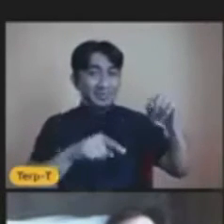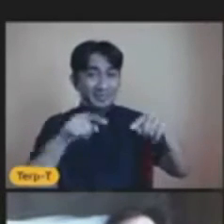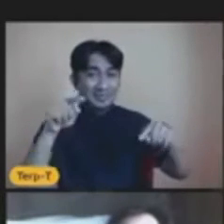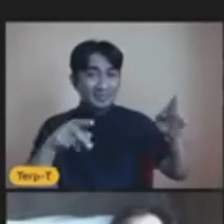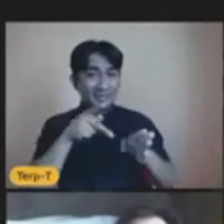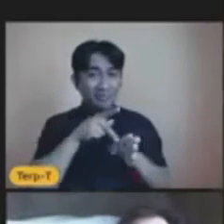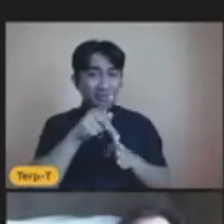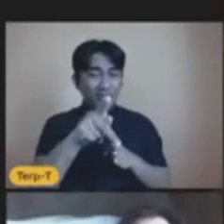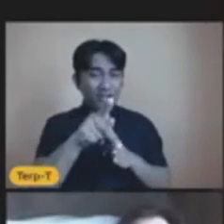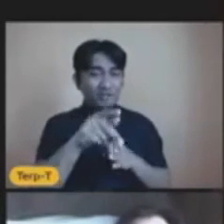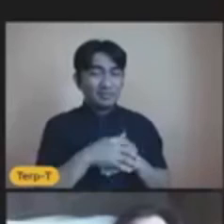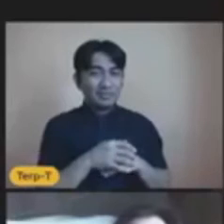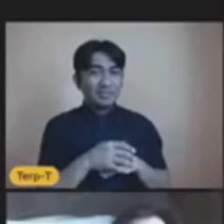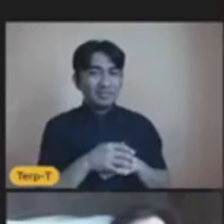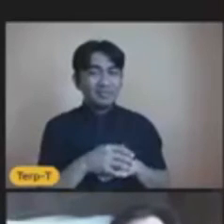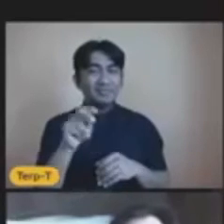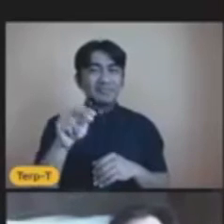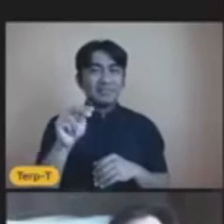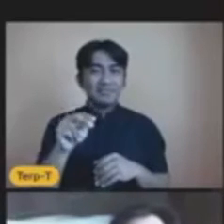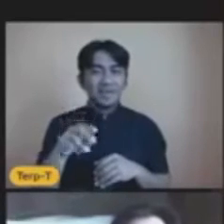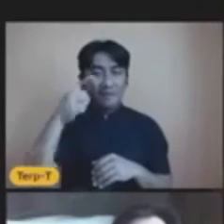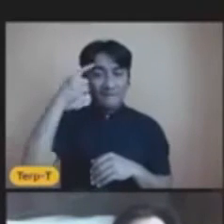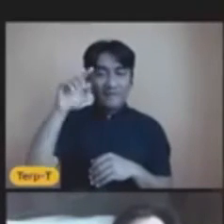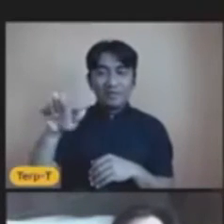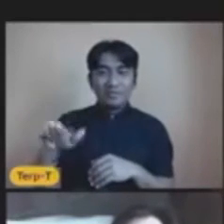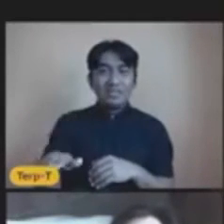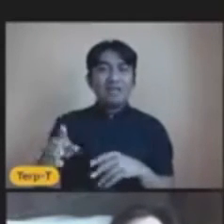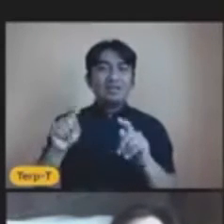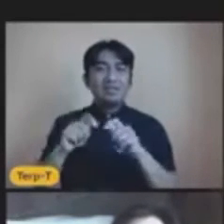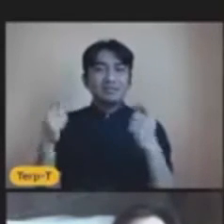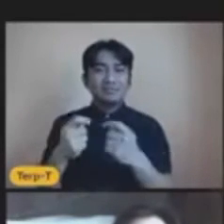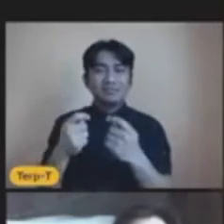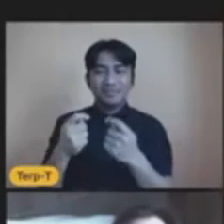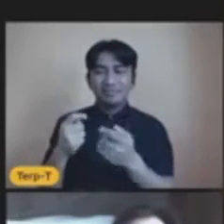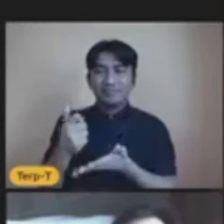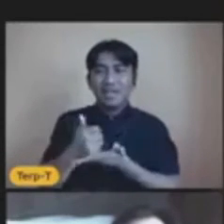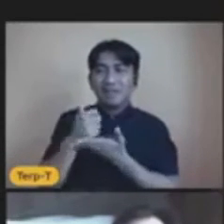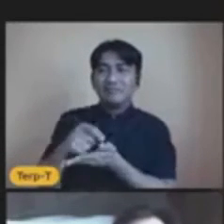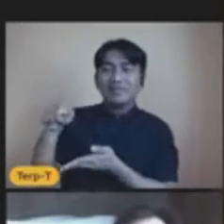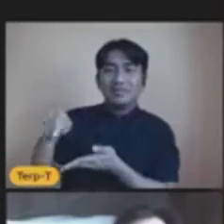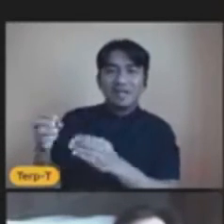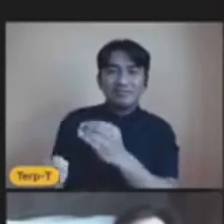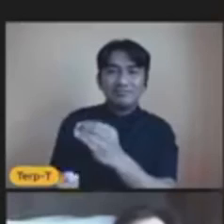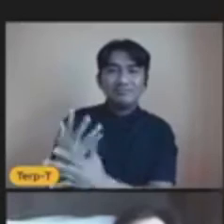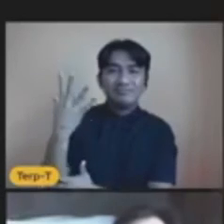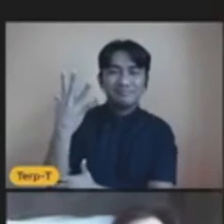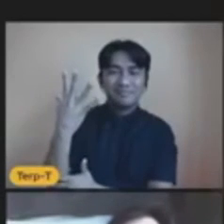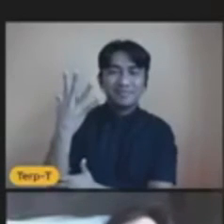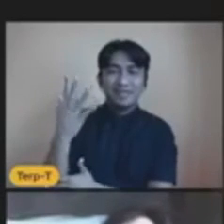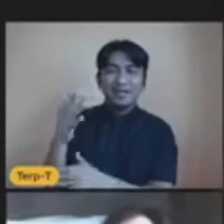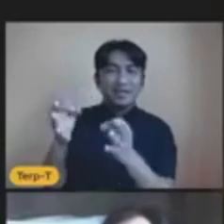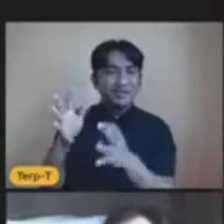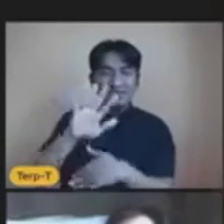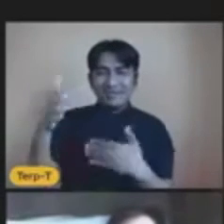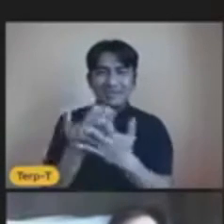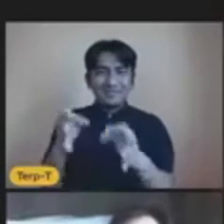different professions that we need in our child's team to raise them well. Lahat important and has a role to